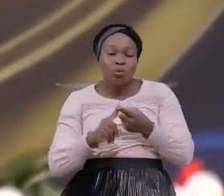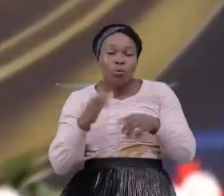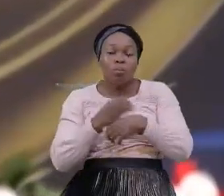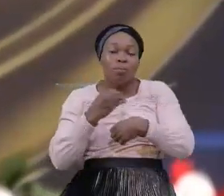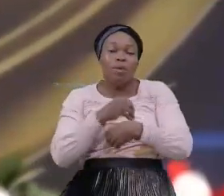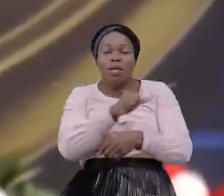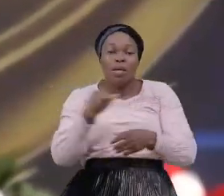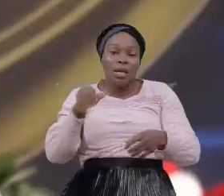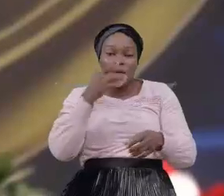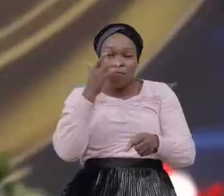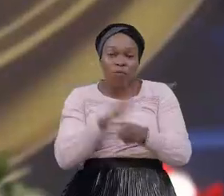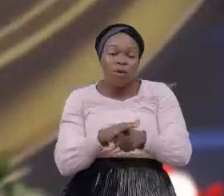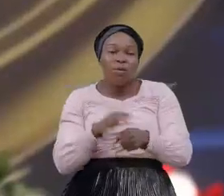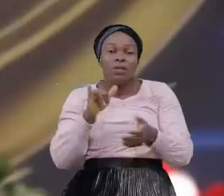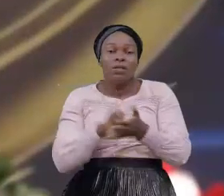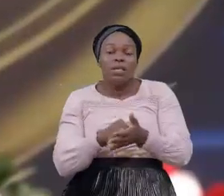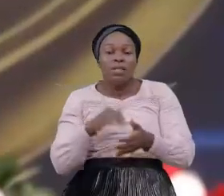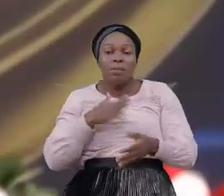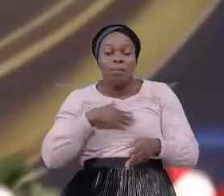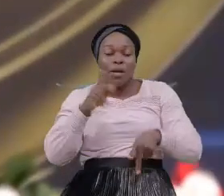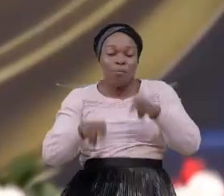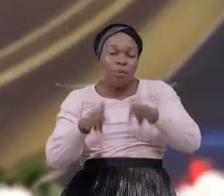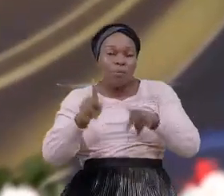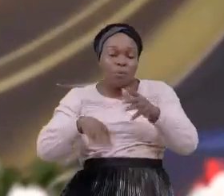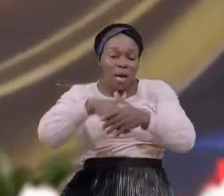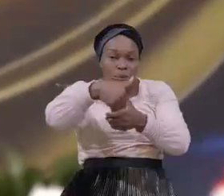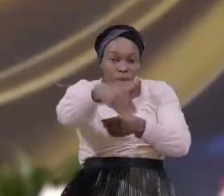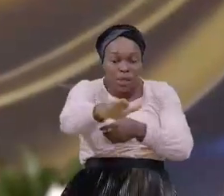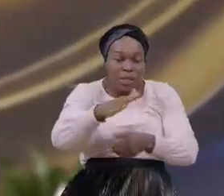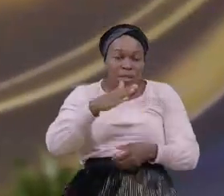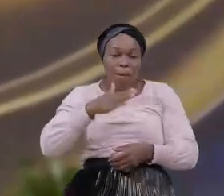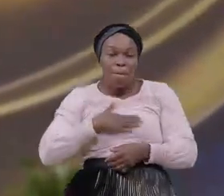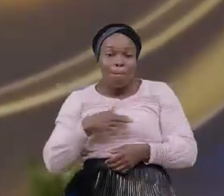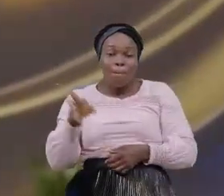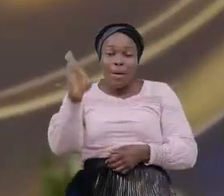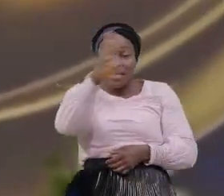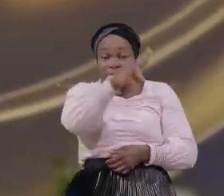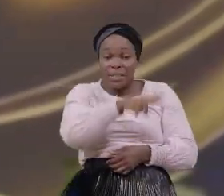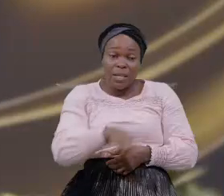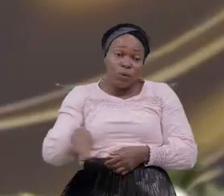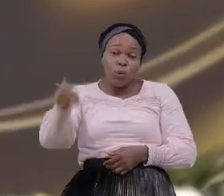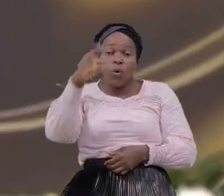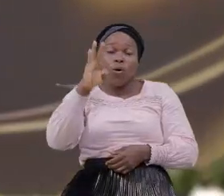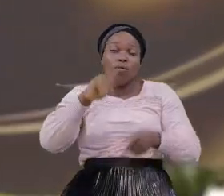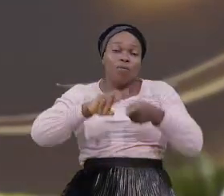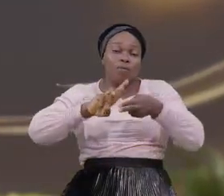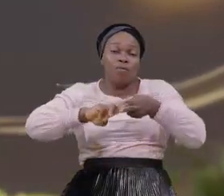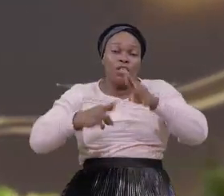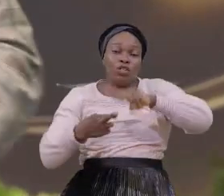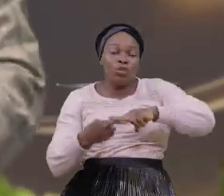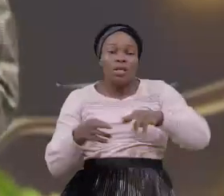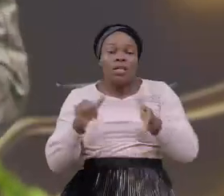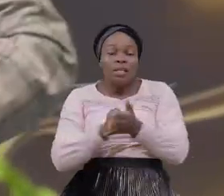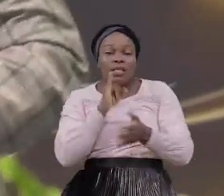outside my circle of relations. I'm going to make a vow. A vow that makes life